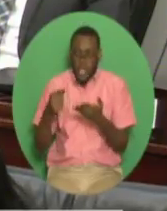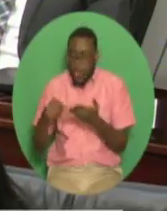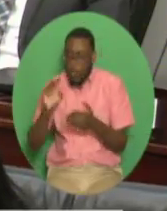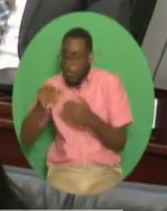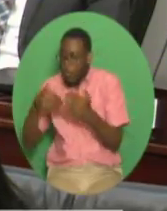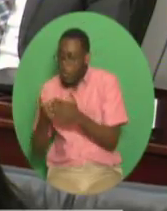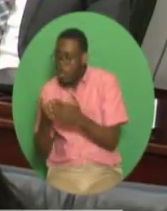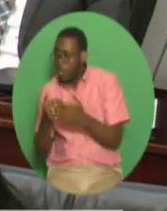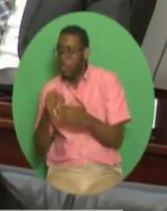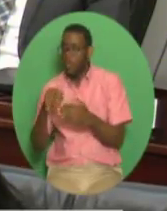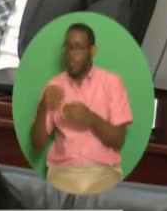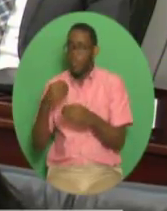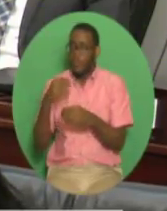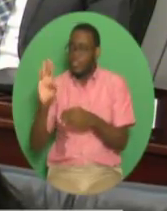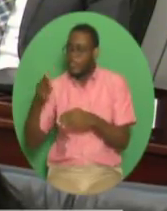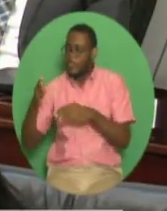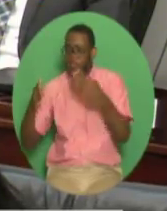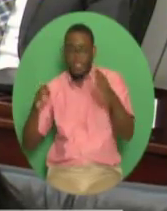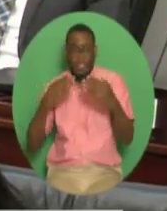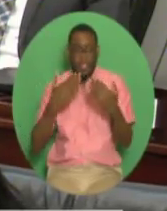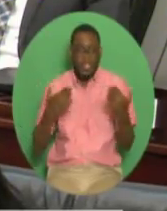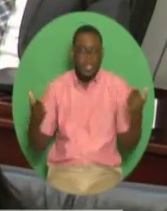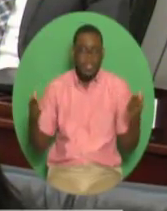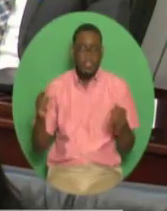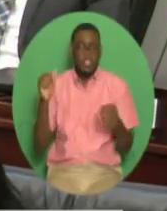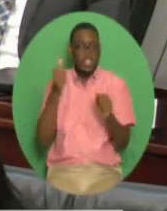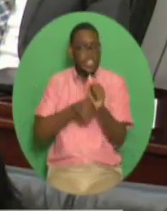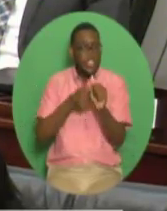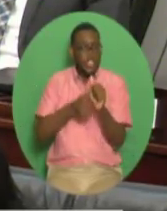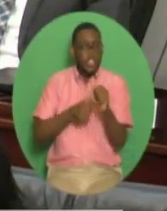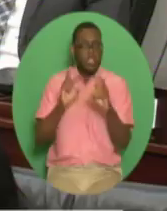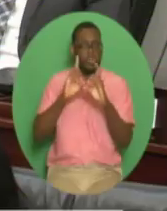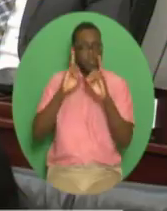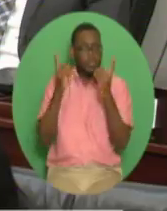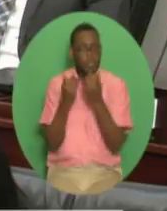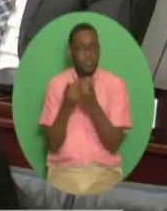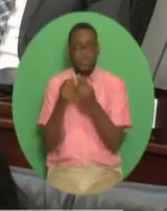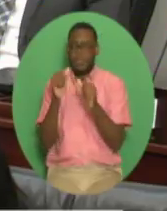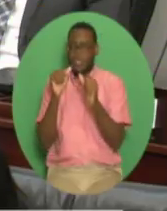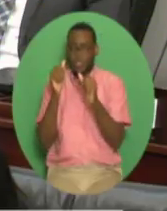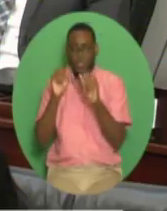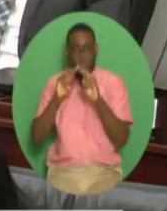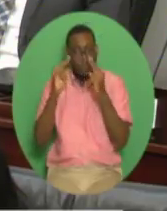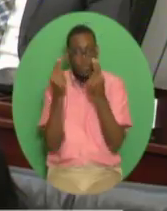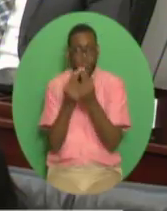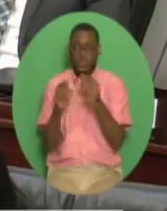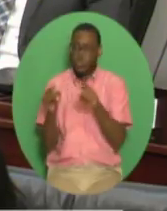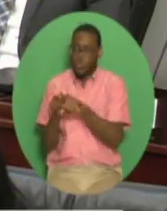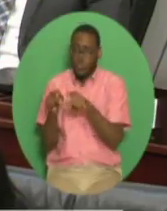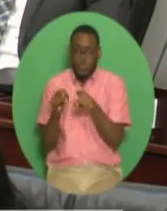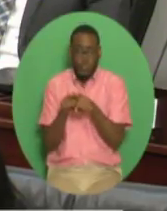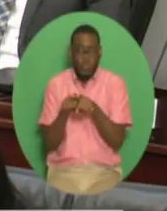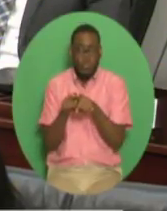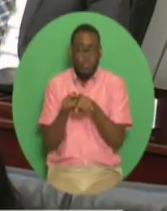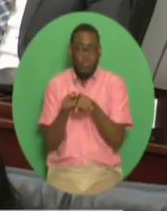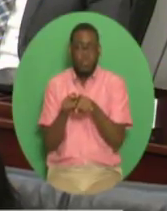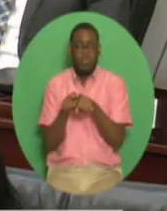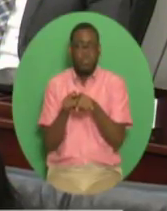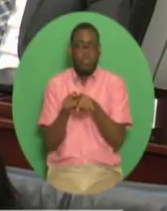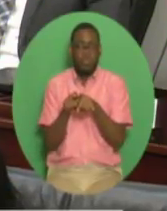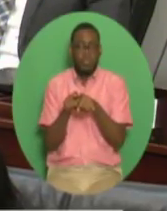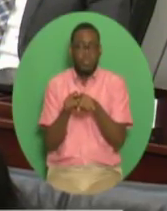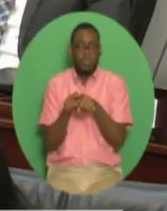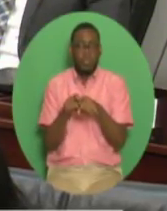the operations of these units and these departments. In addition to that, Madam Speaker, we now